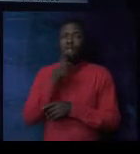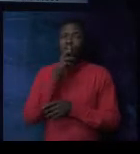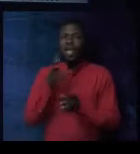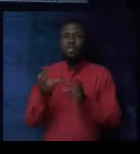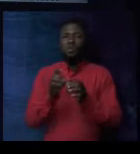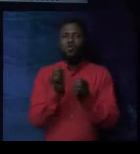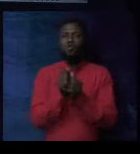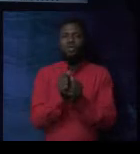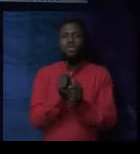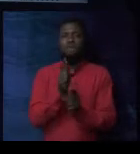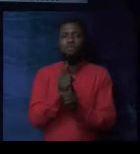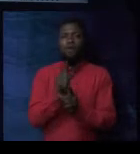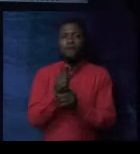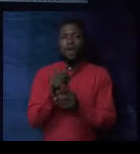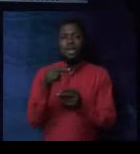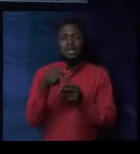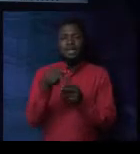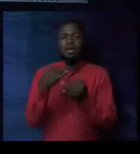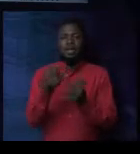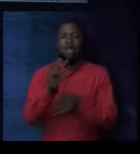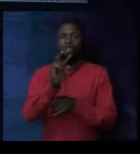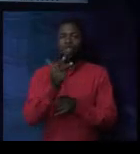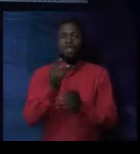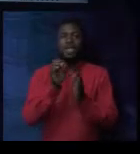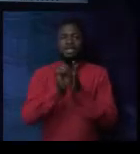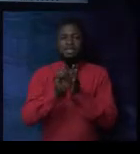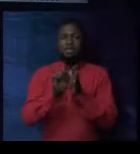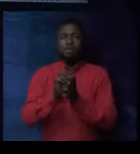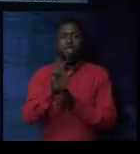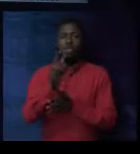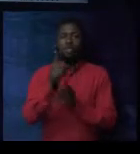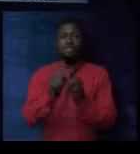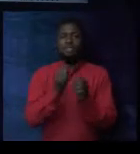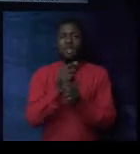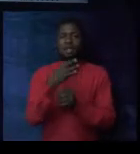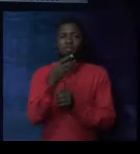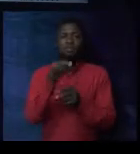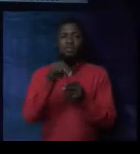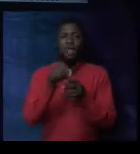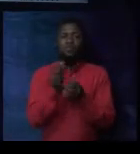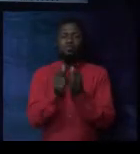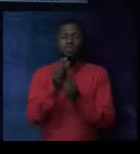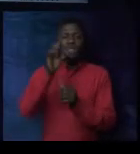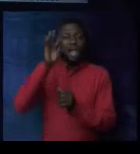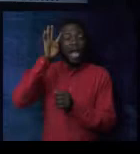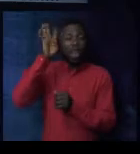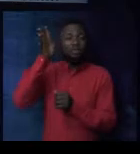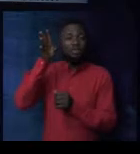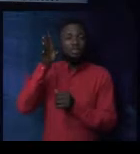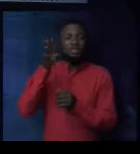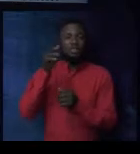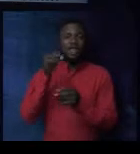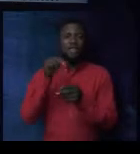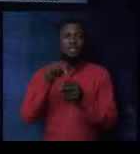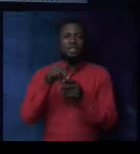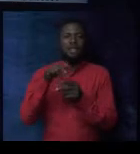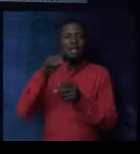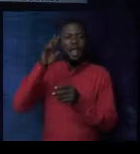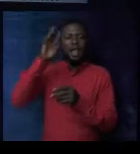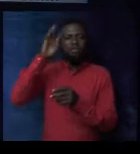We are done with proper nouns. We are moving to the third example of, or the third type of noun, which is abstract